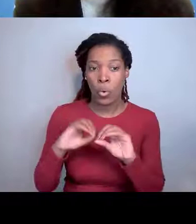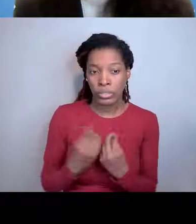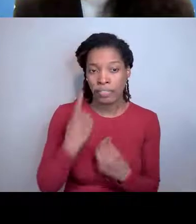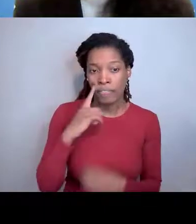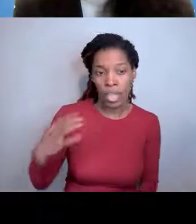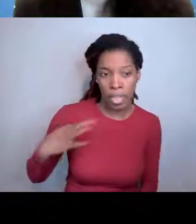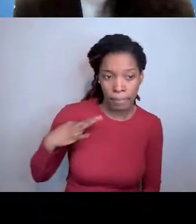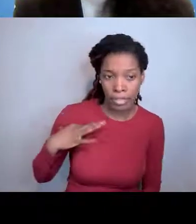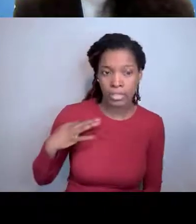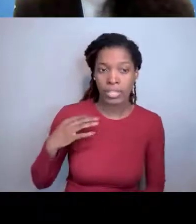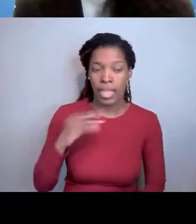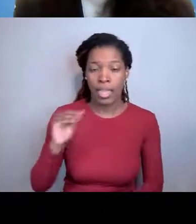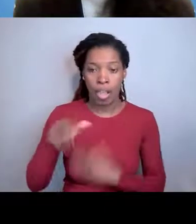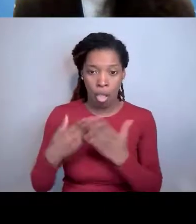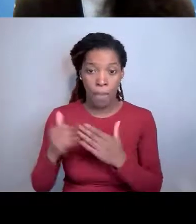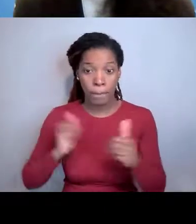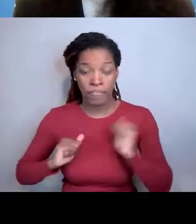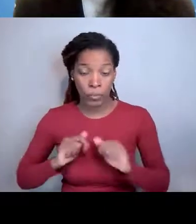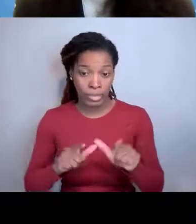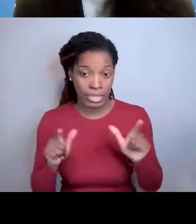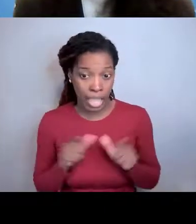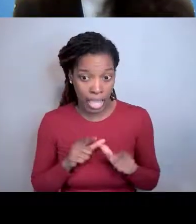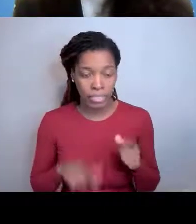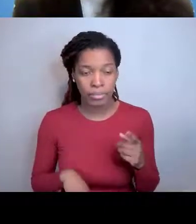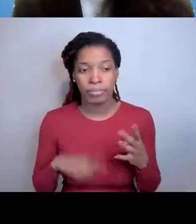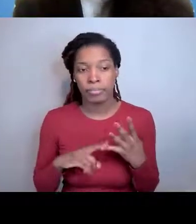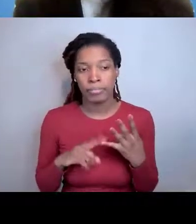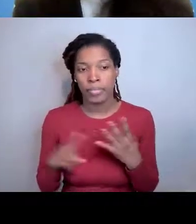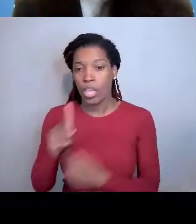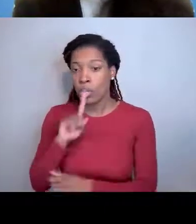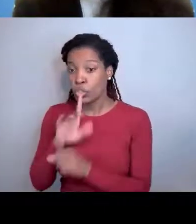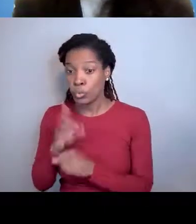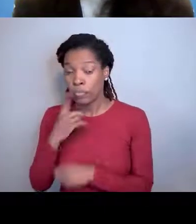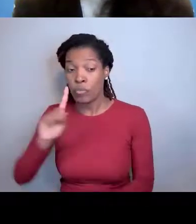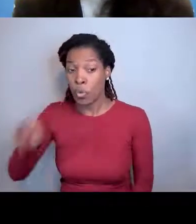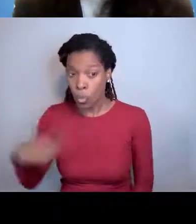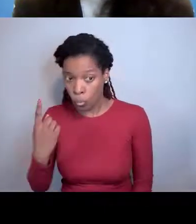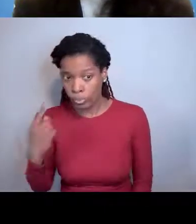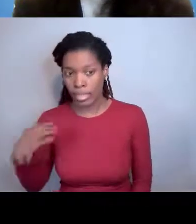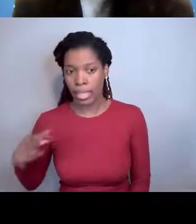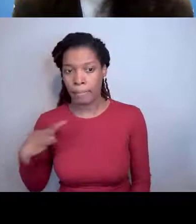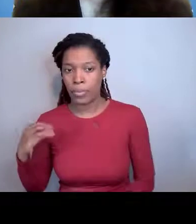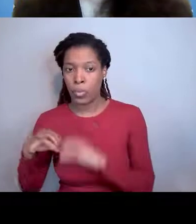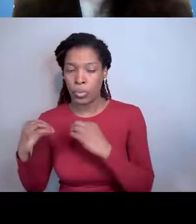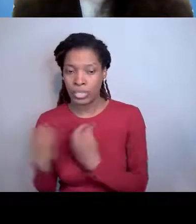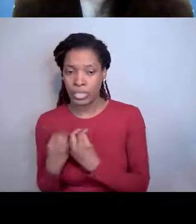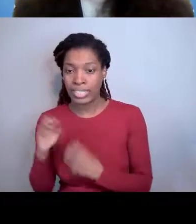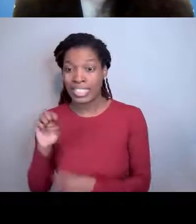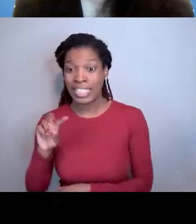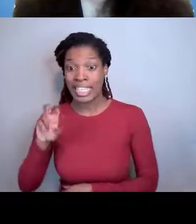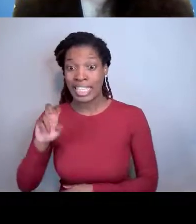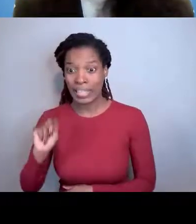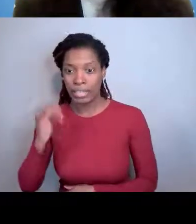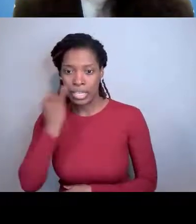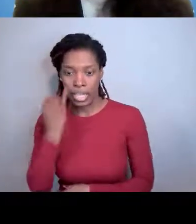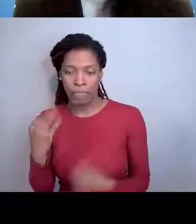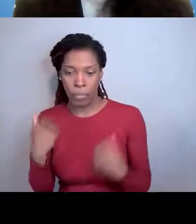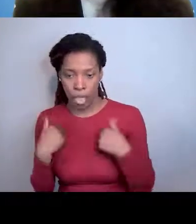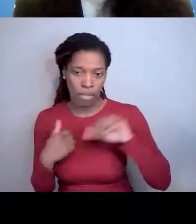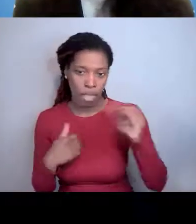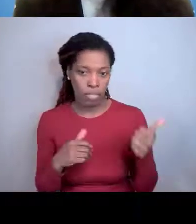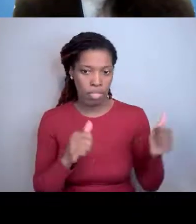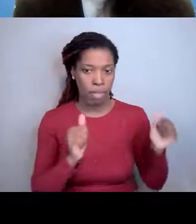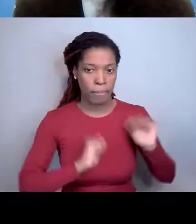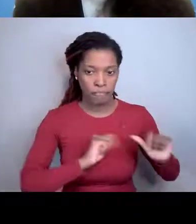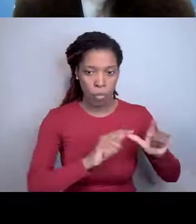performance sites? Or D, an assurance for only the applicant organization, even though there are other performance